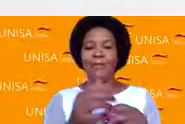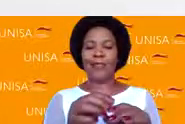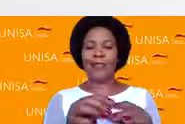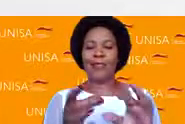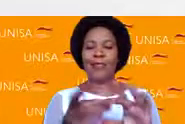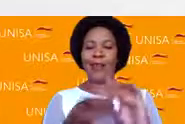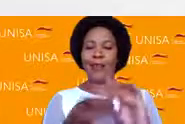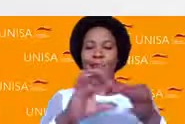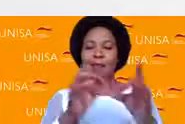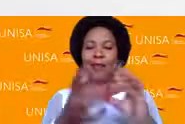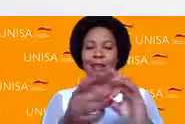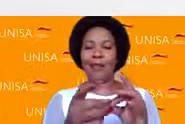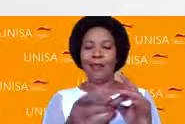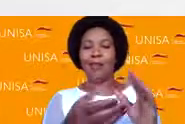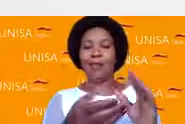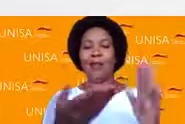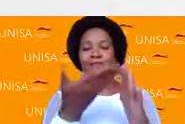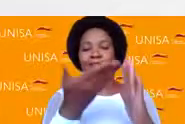on the presentation.